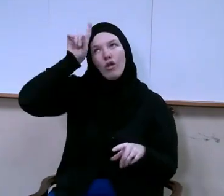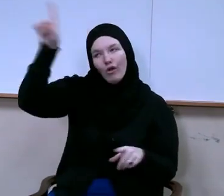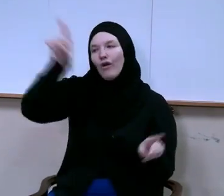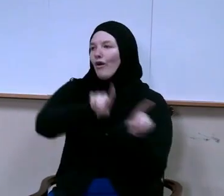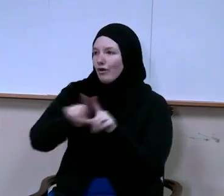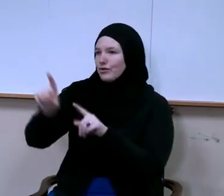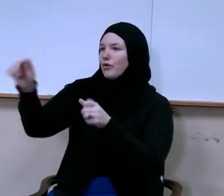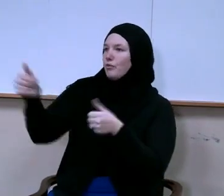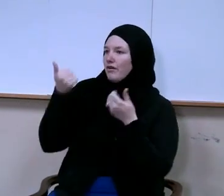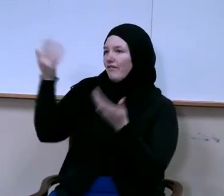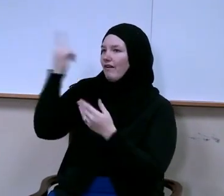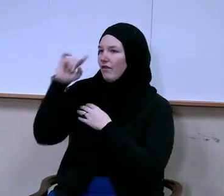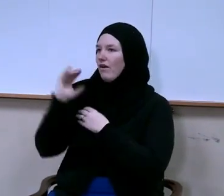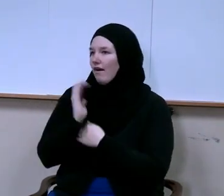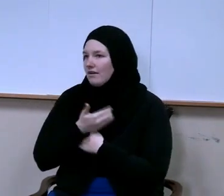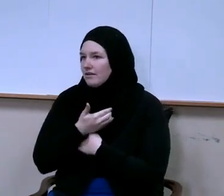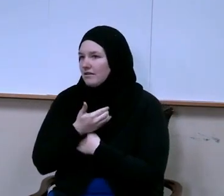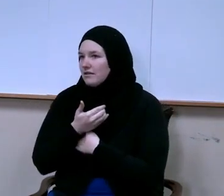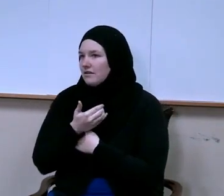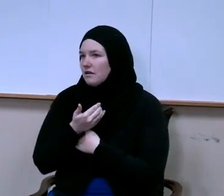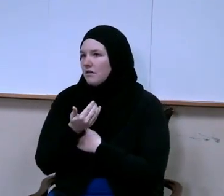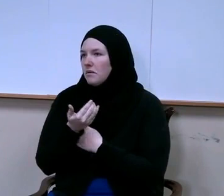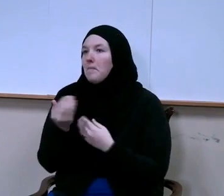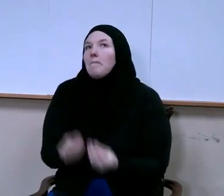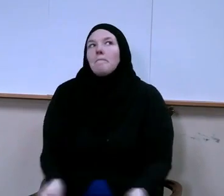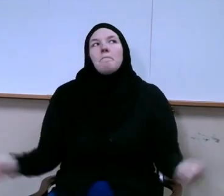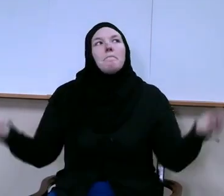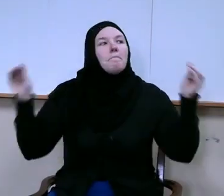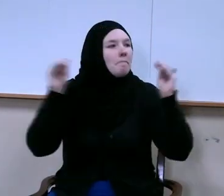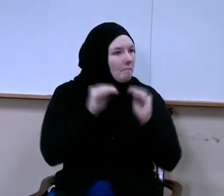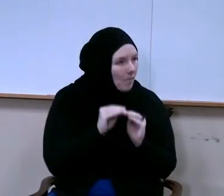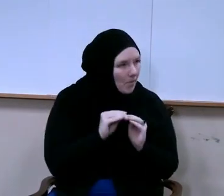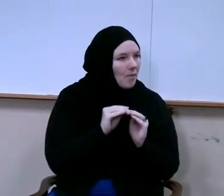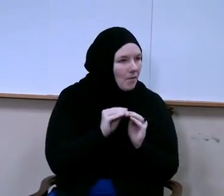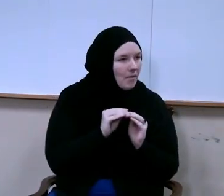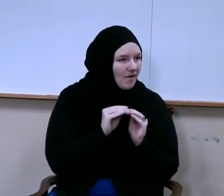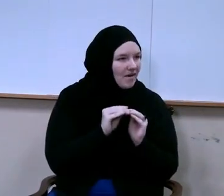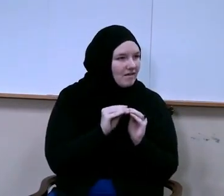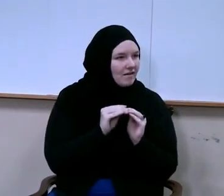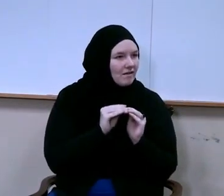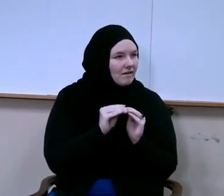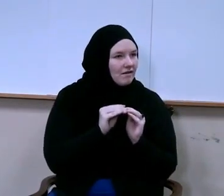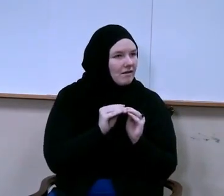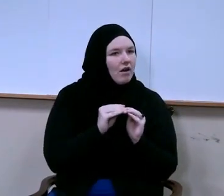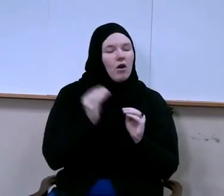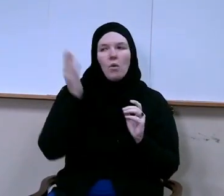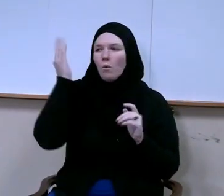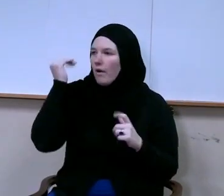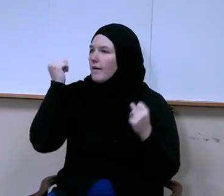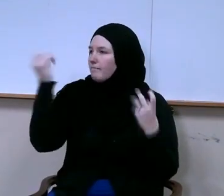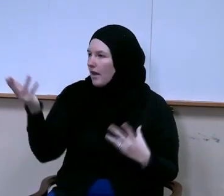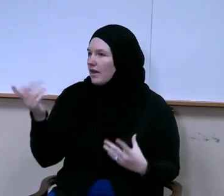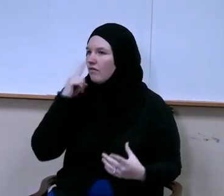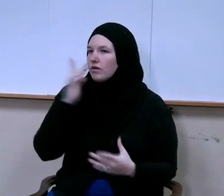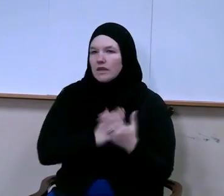us with more capacity to find our way to earn halal rizq. Why do we then, or